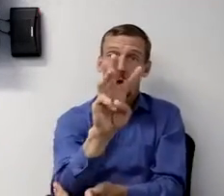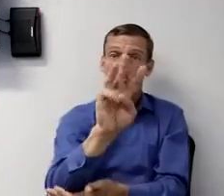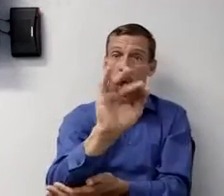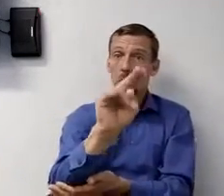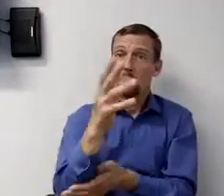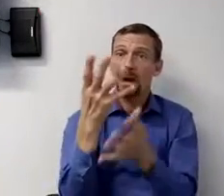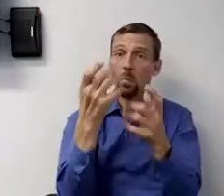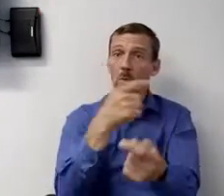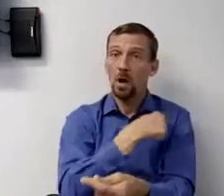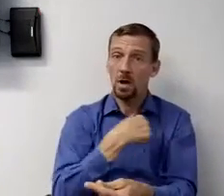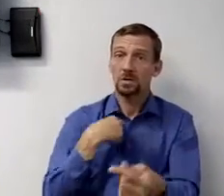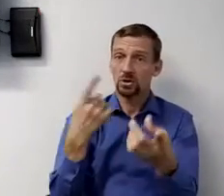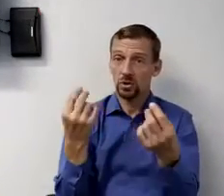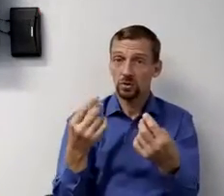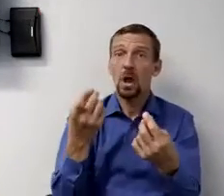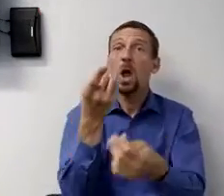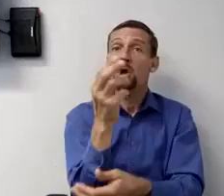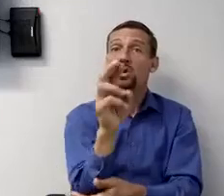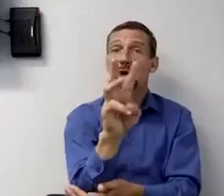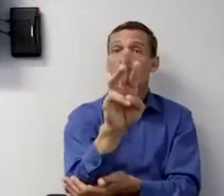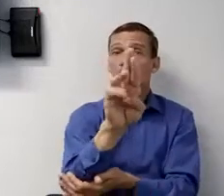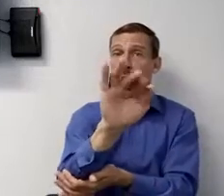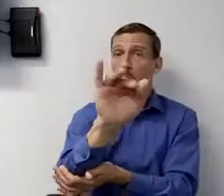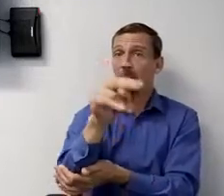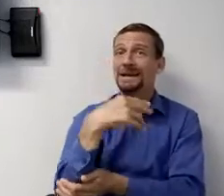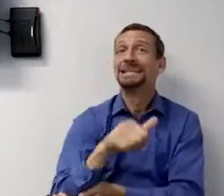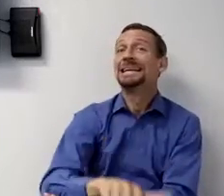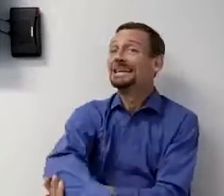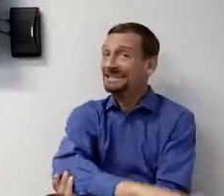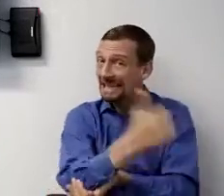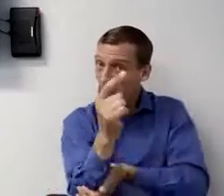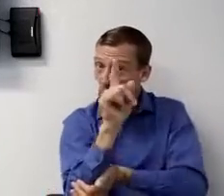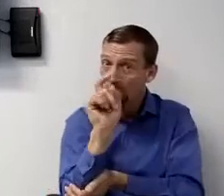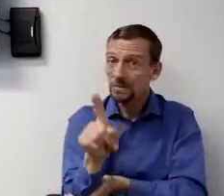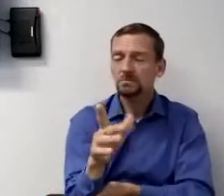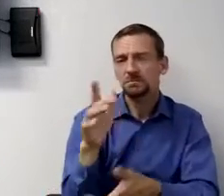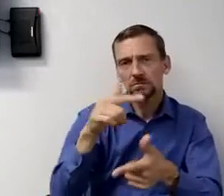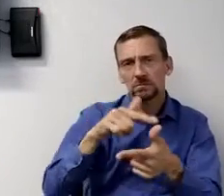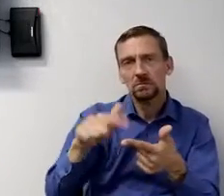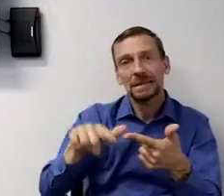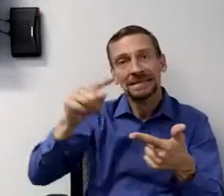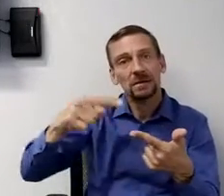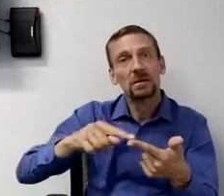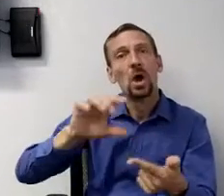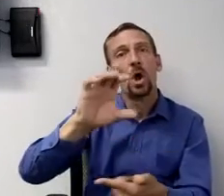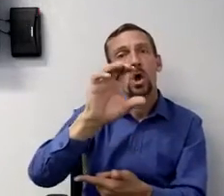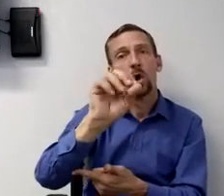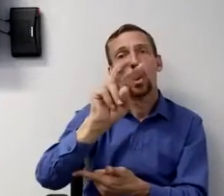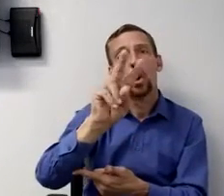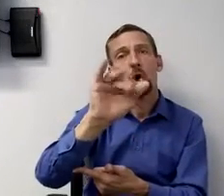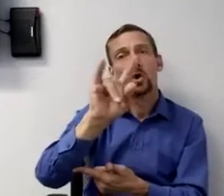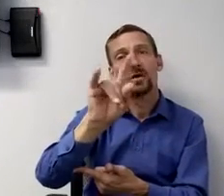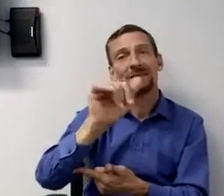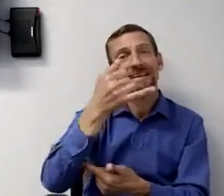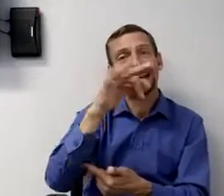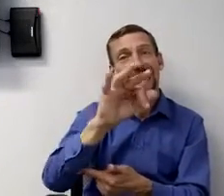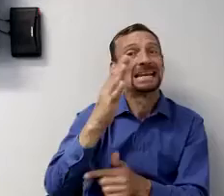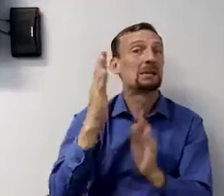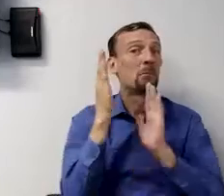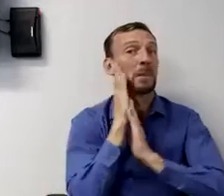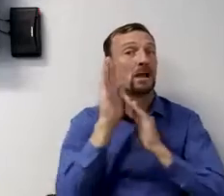do. But Dr. Wynn also has another question. Are all Kaweah Delta COVID beds